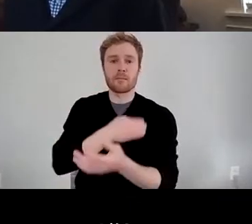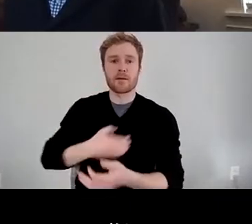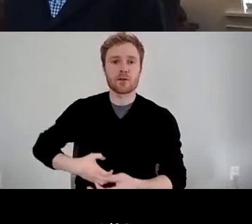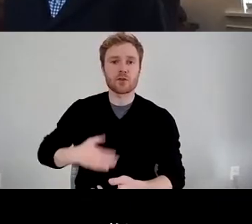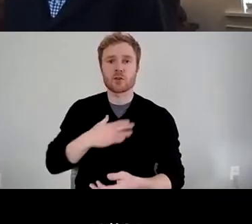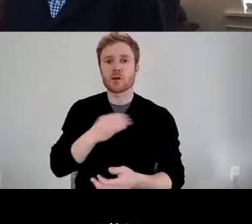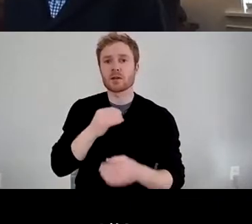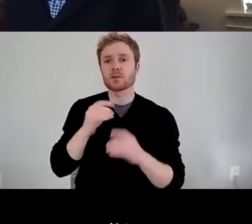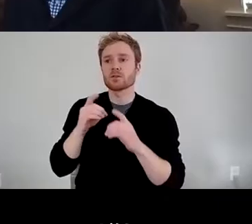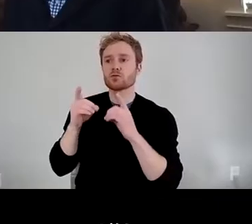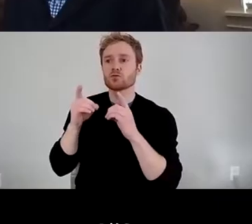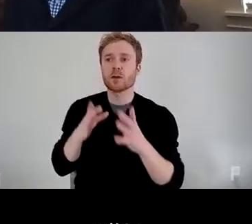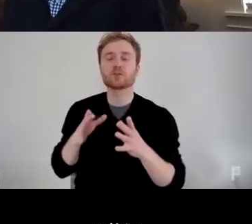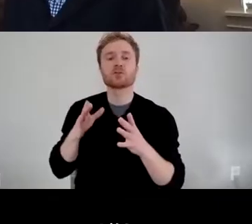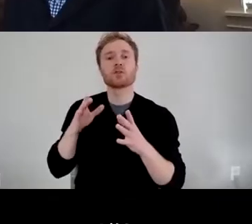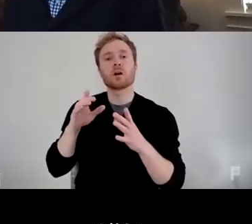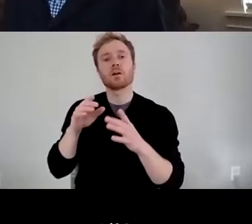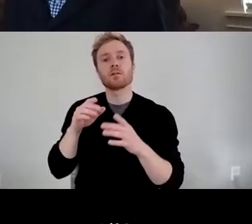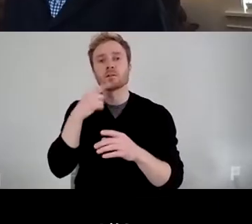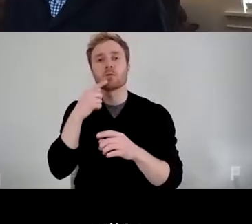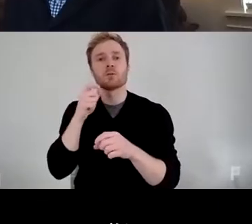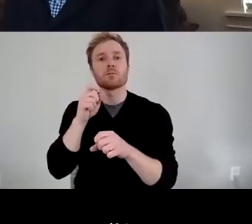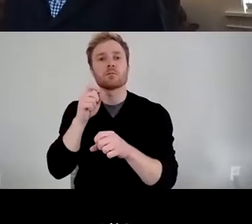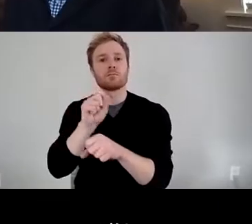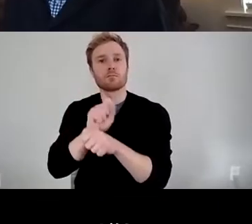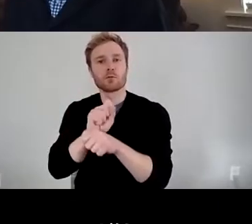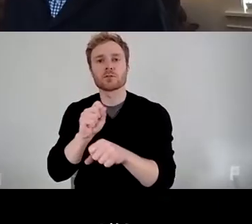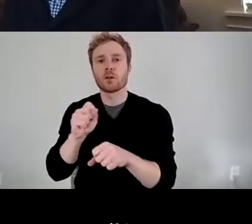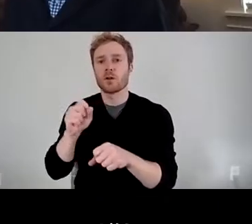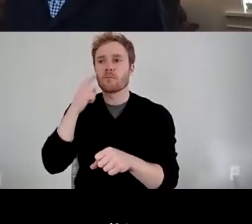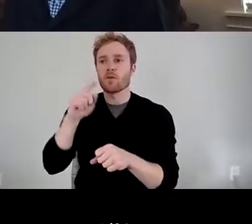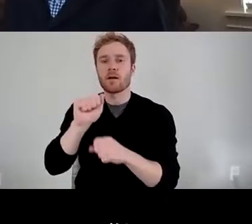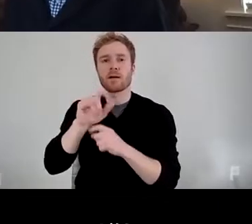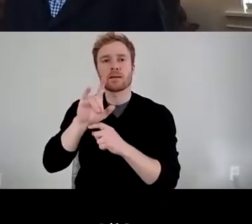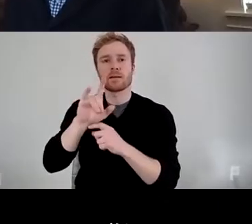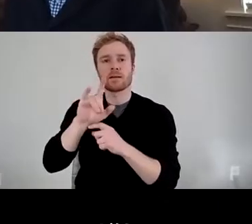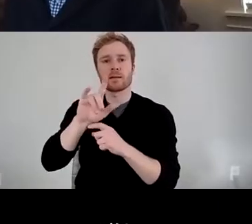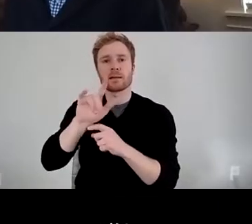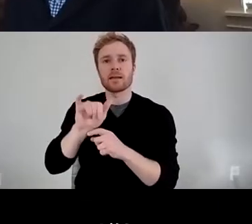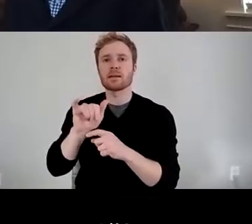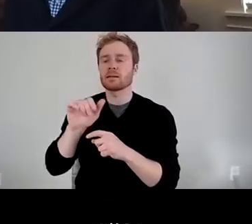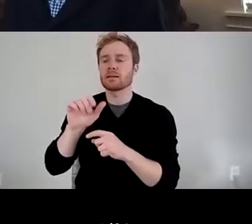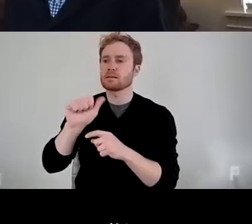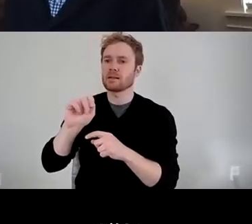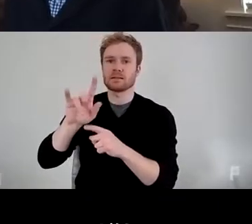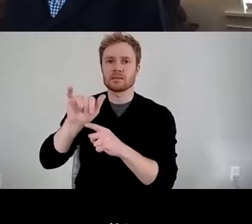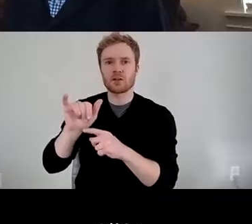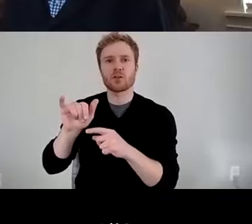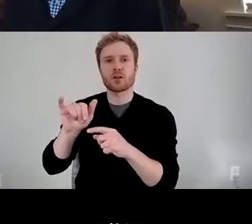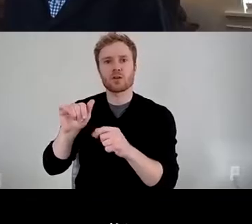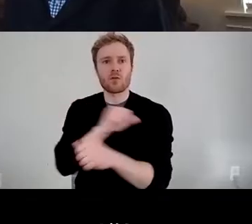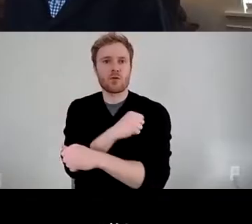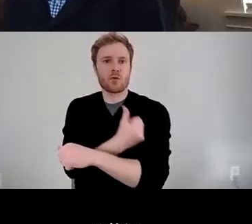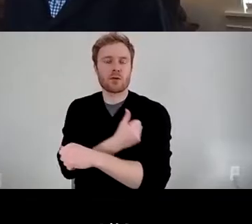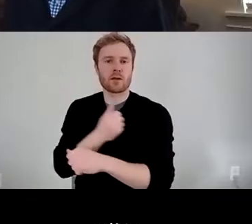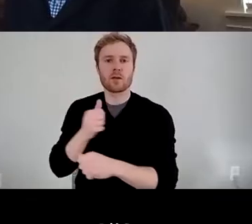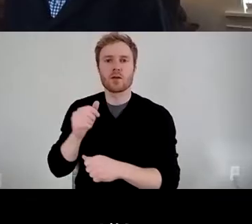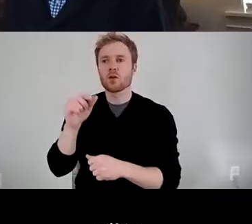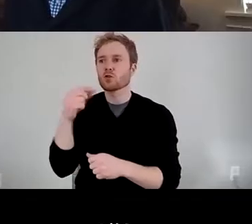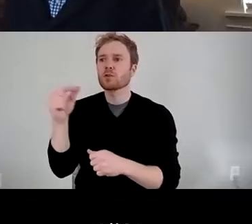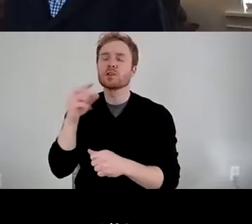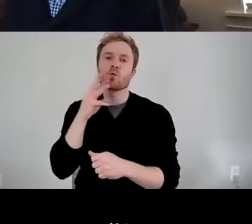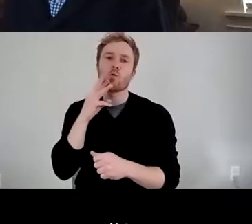Second. Any discussion? Seeing none, all those in favor say aye. Aye. Aye. Any opposed? Bill